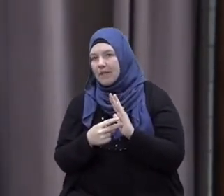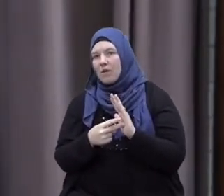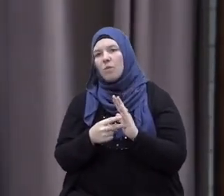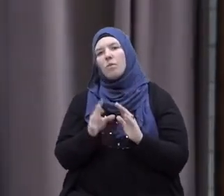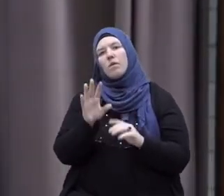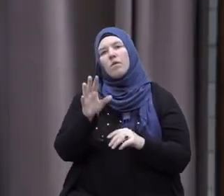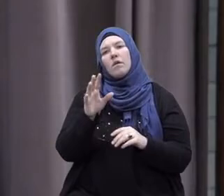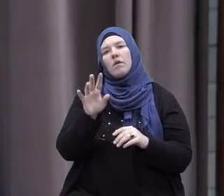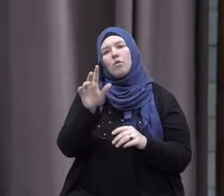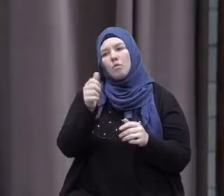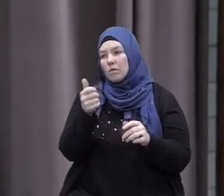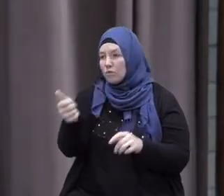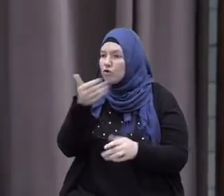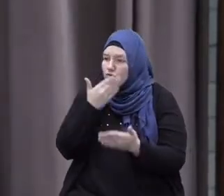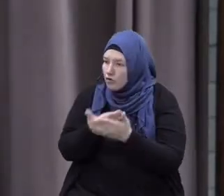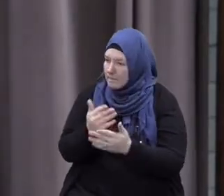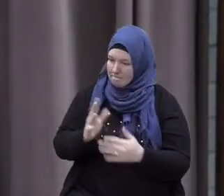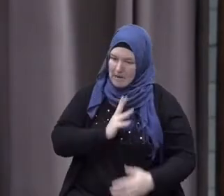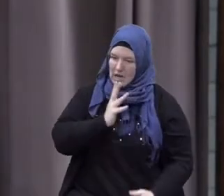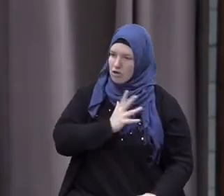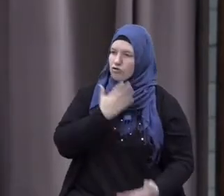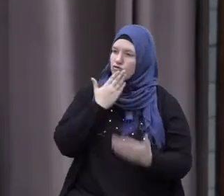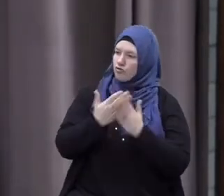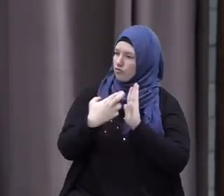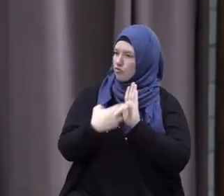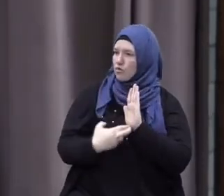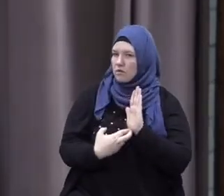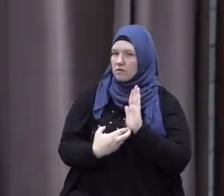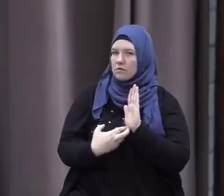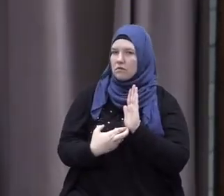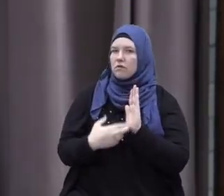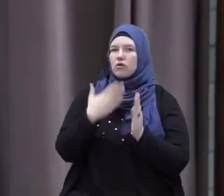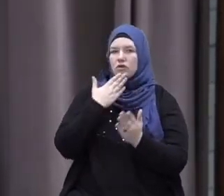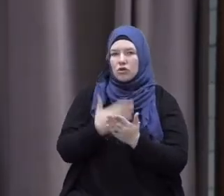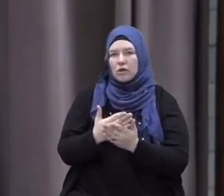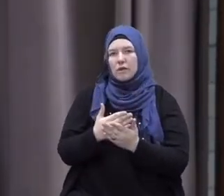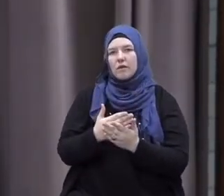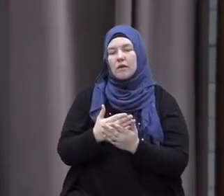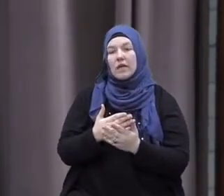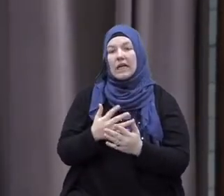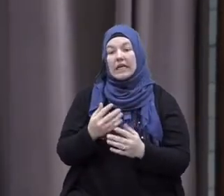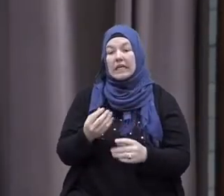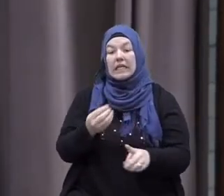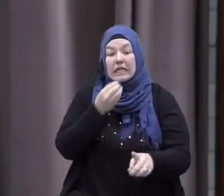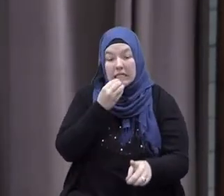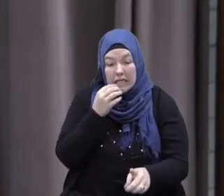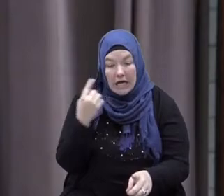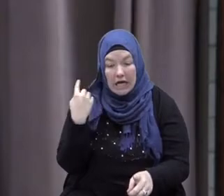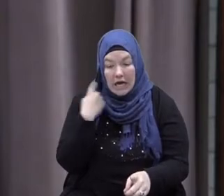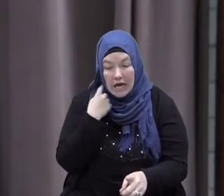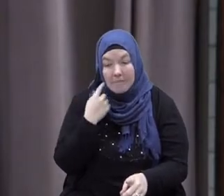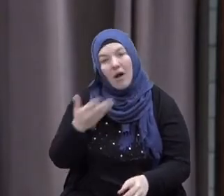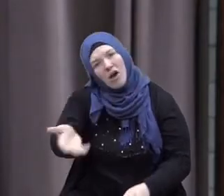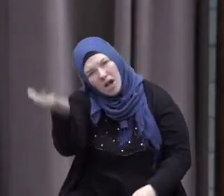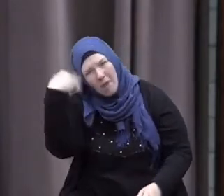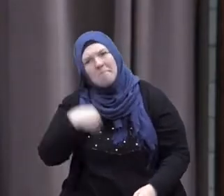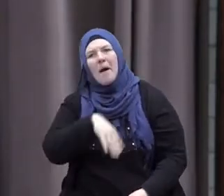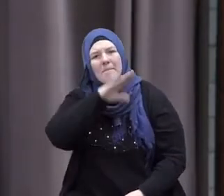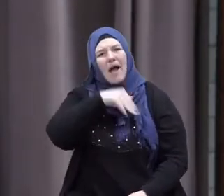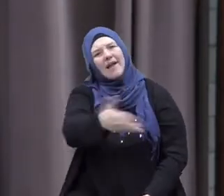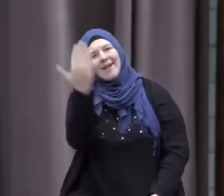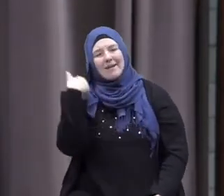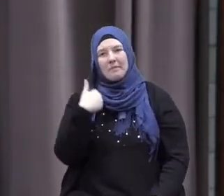own manners, with your own good ethics, according to your own principle. You don't eat haram because they are inviting you to eat